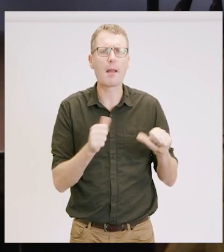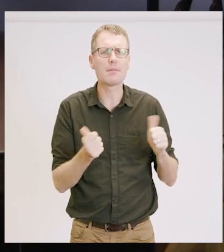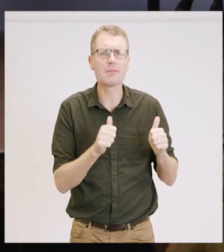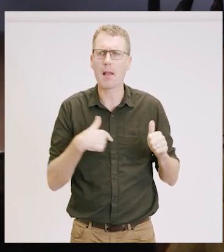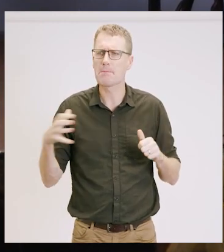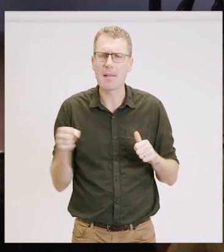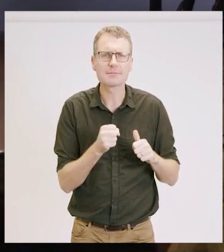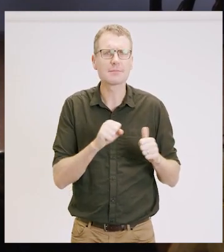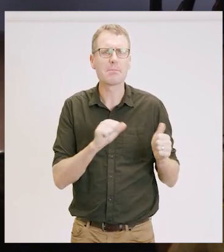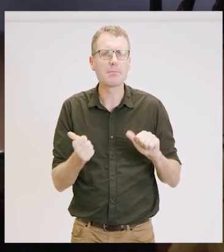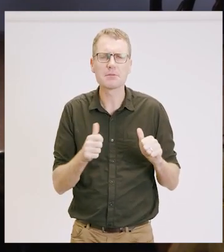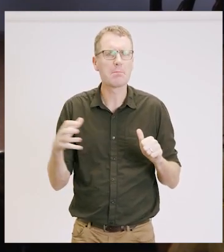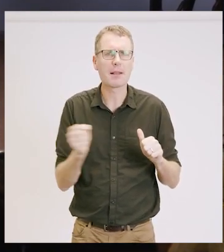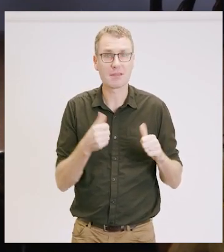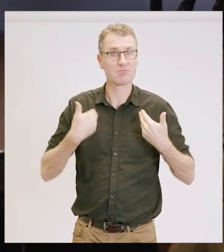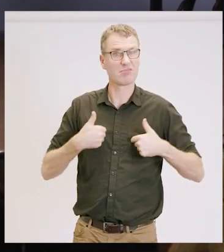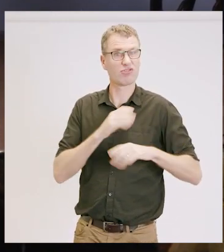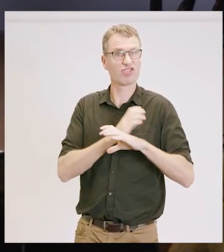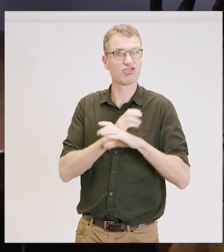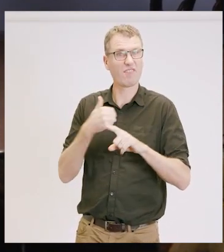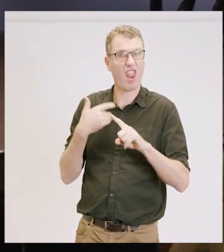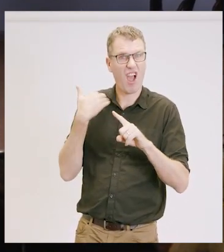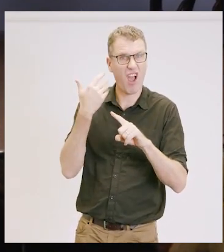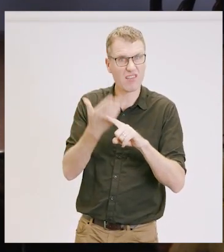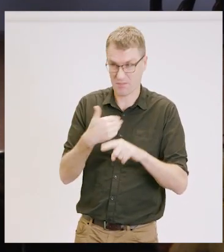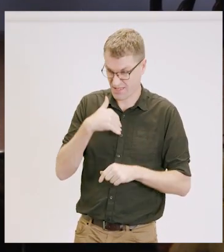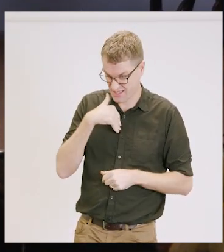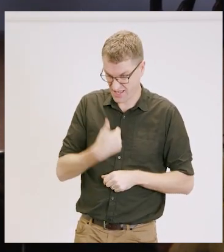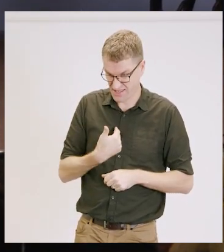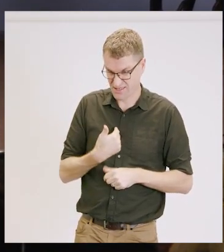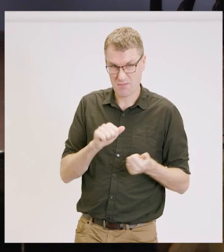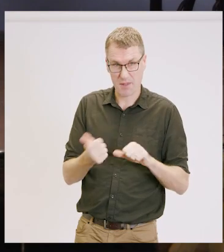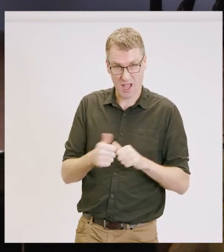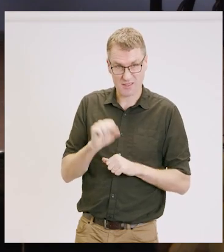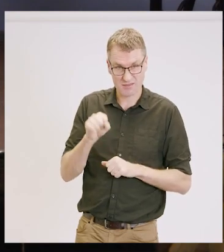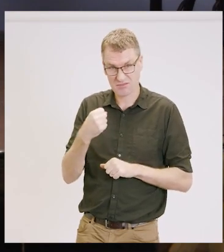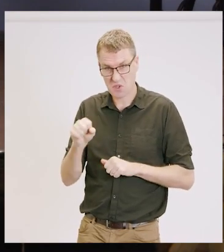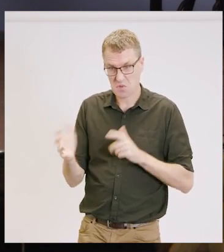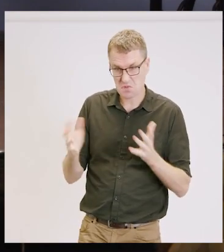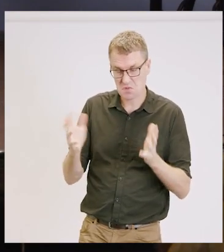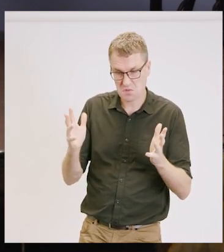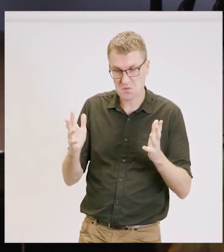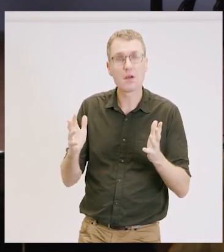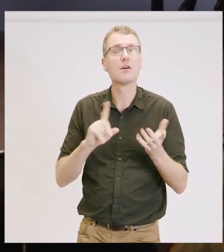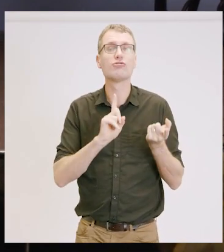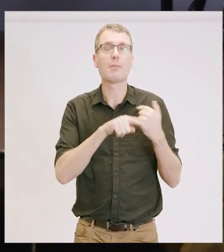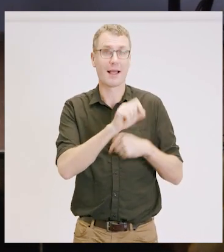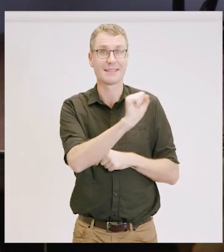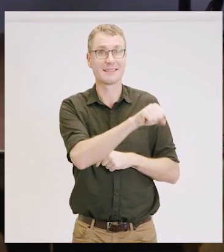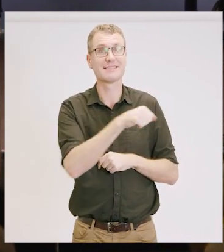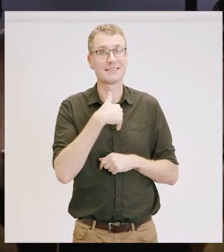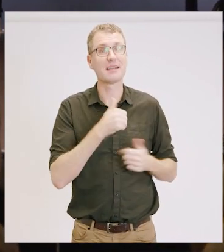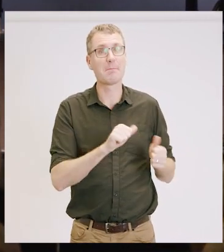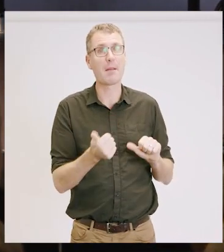about baptism. And people say, you know, do I need to get baptized? I'm a Christian and I've been a Christian since this height. You know, do I need